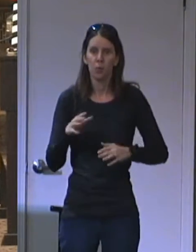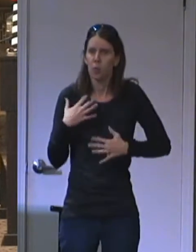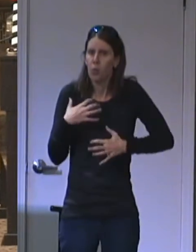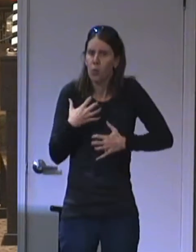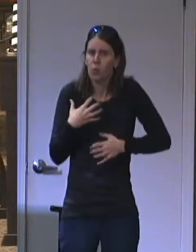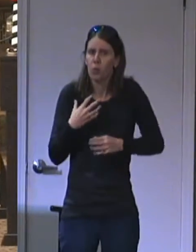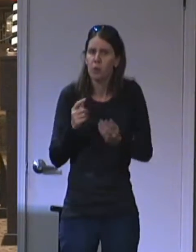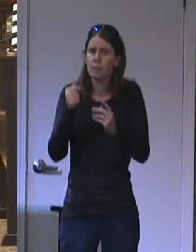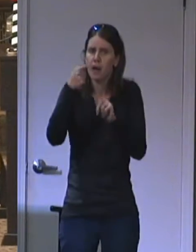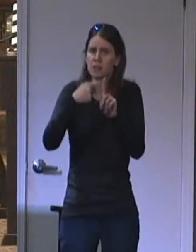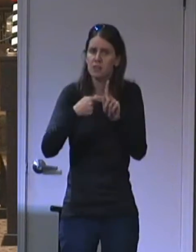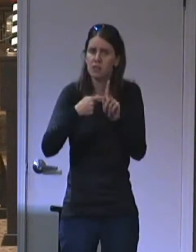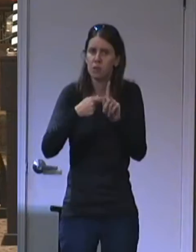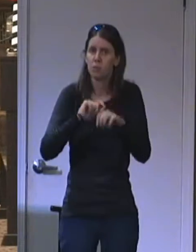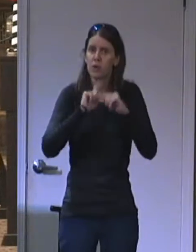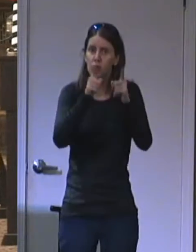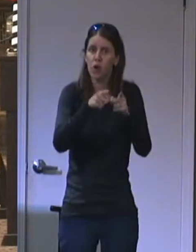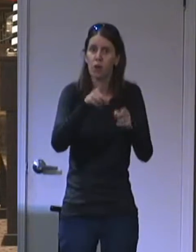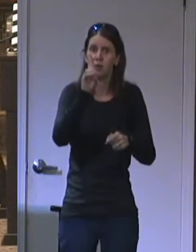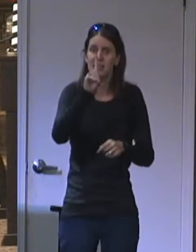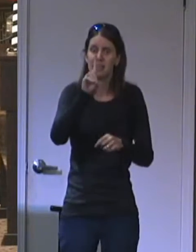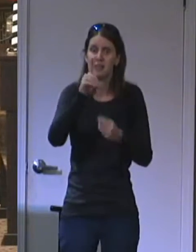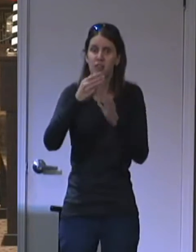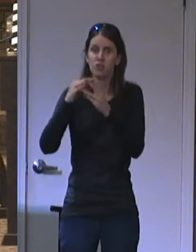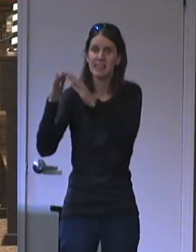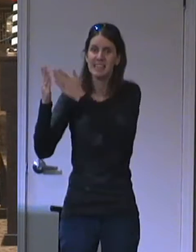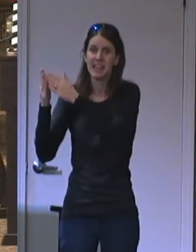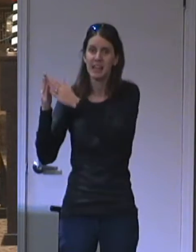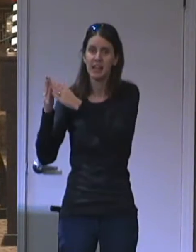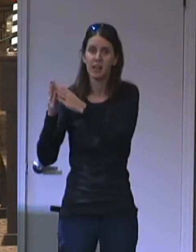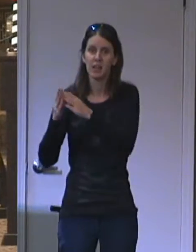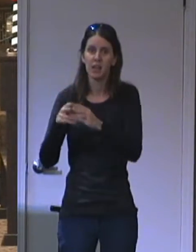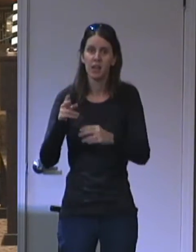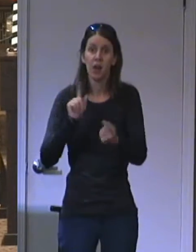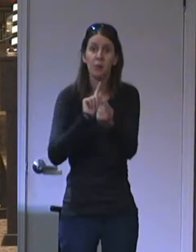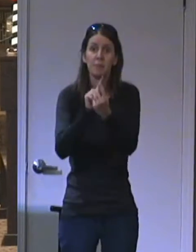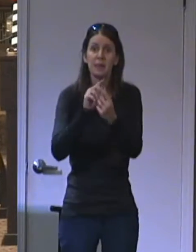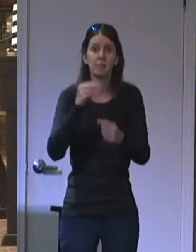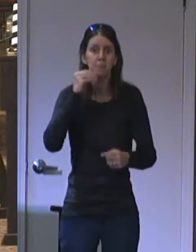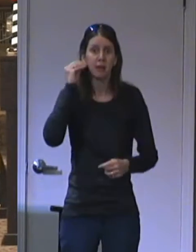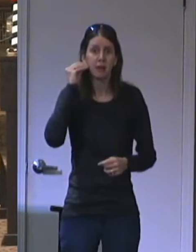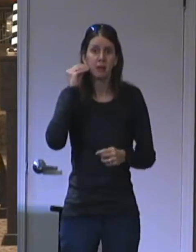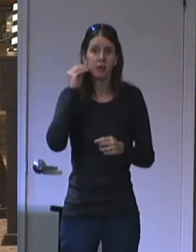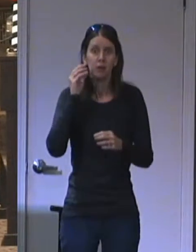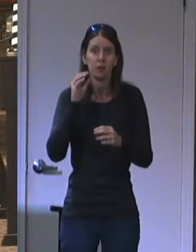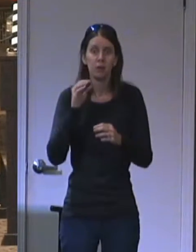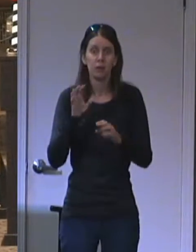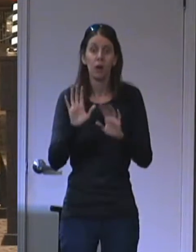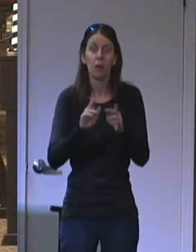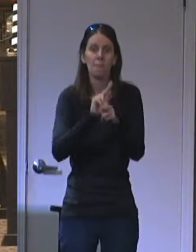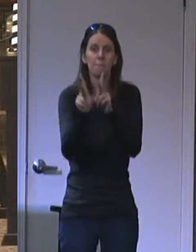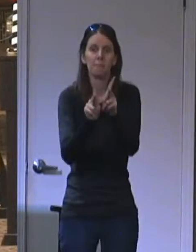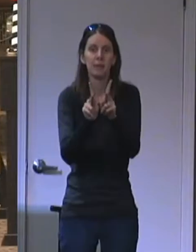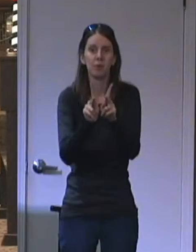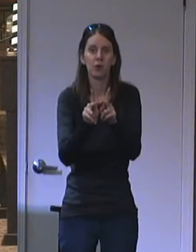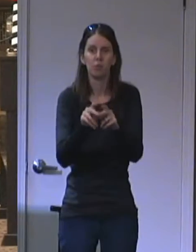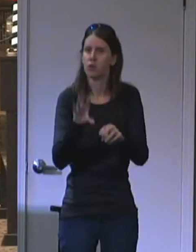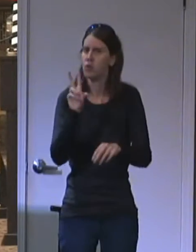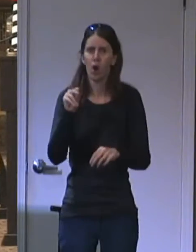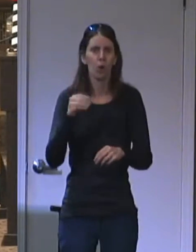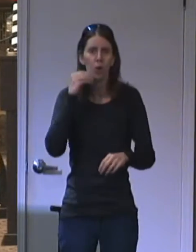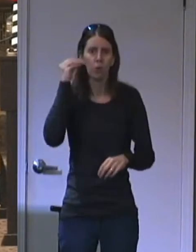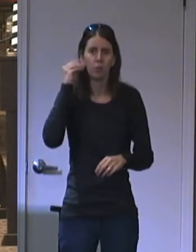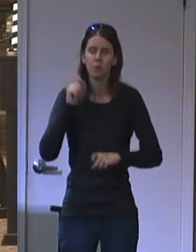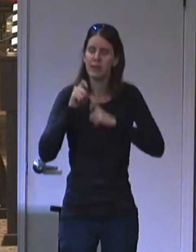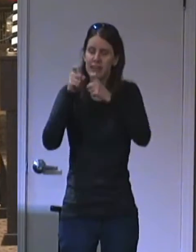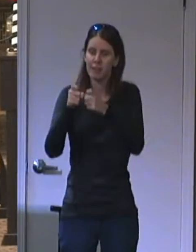month. We go down to Cass Park and we go down to the homeless and we deliver all kinds of things. We supplied hot